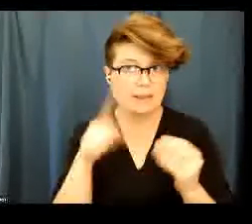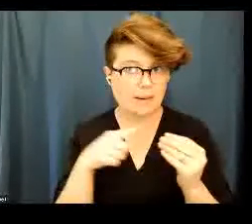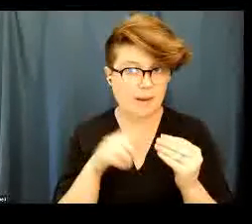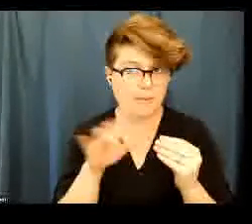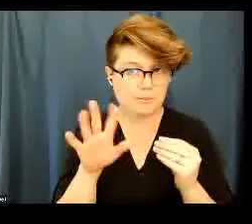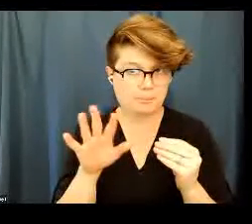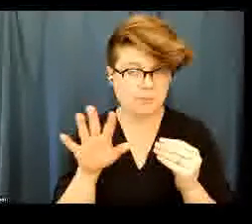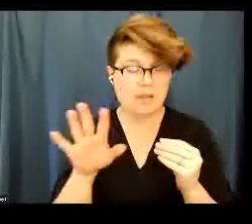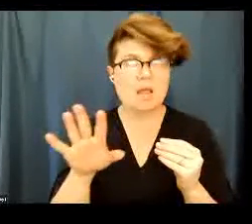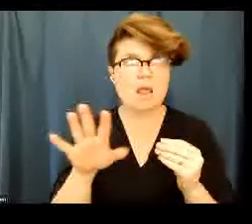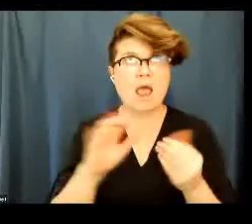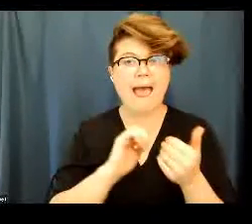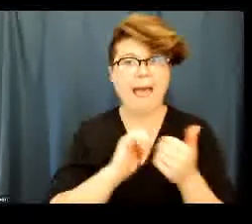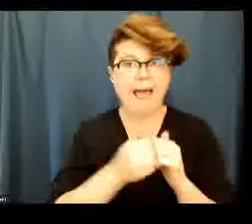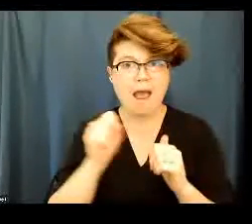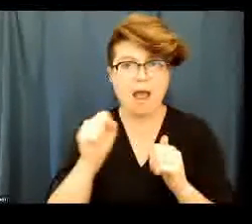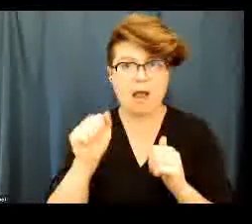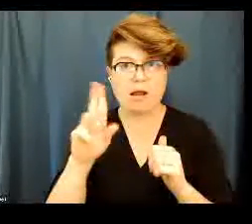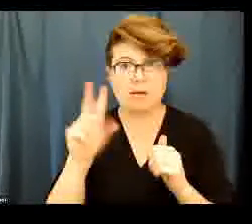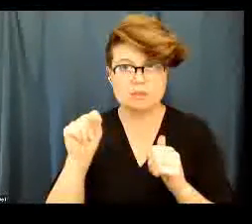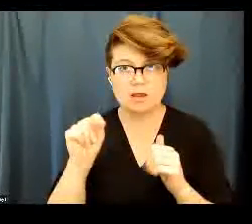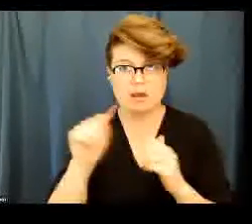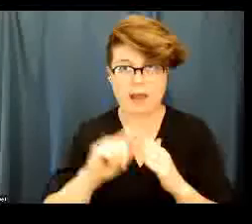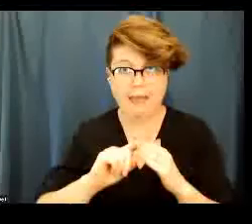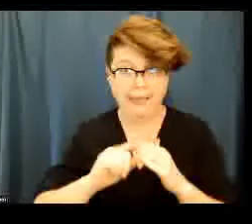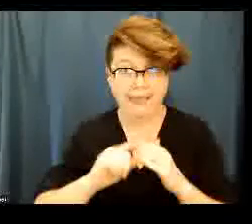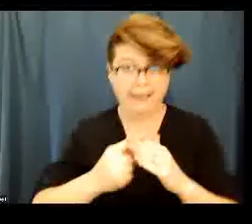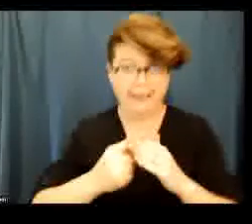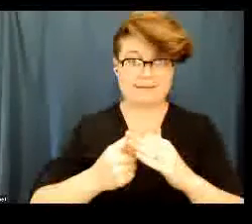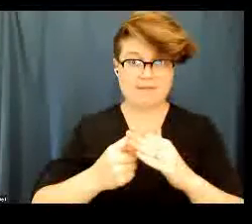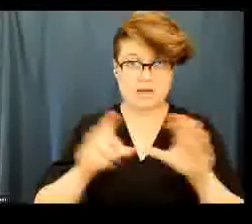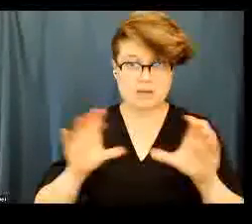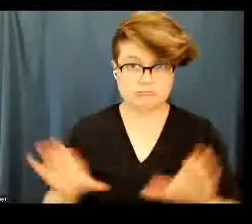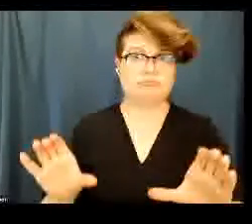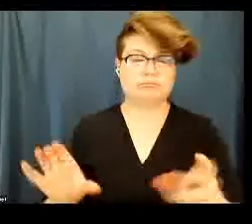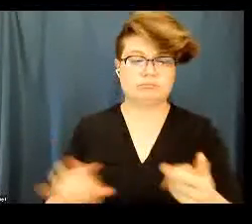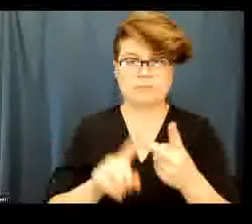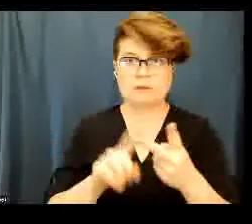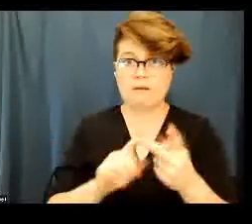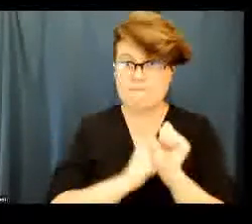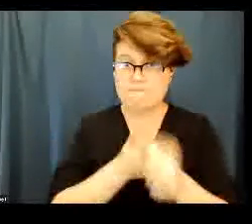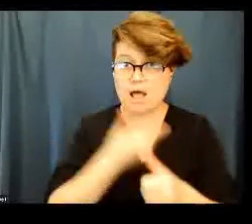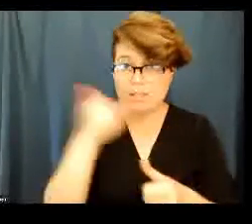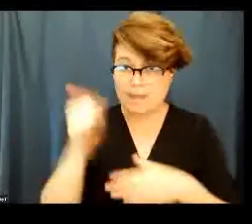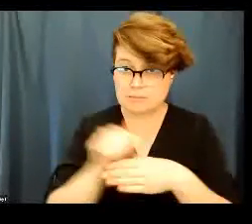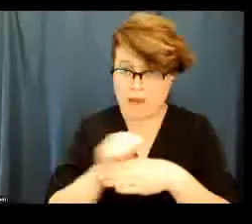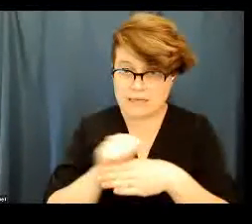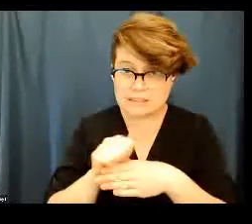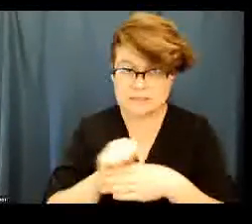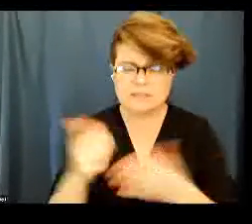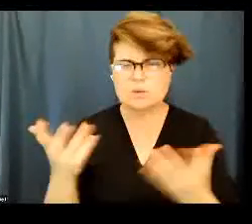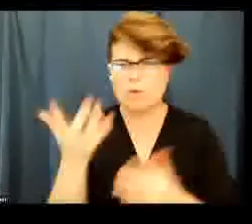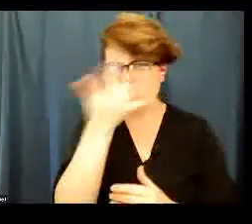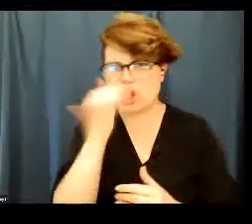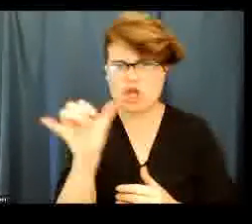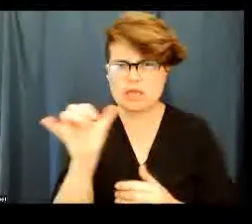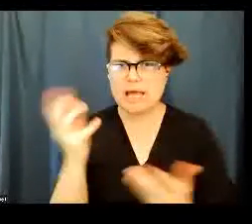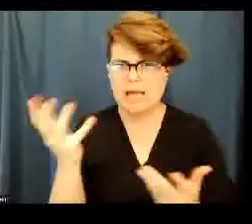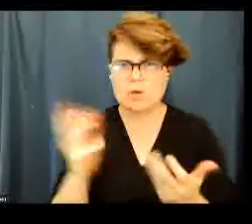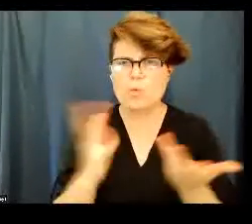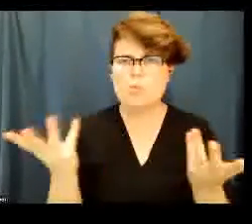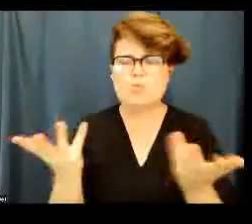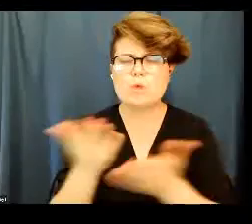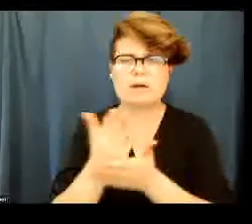how is the SART being activated? Are we following best practices? What does that look like? What are some of the